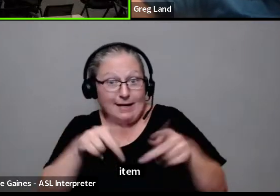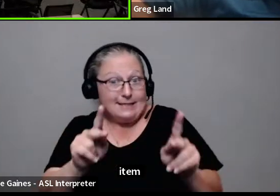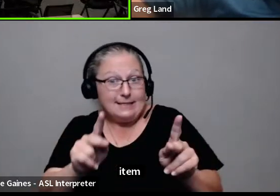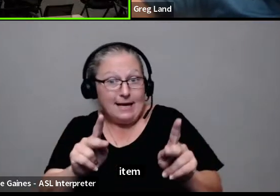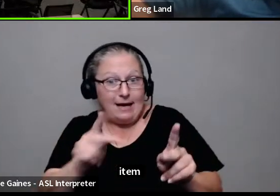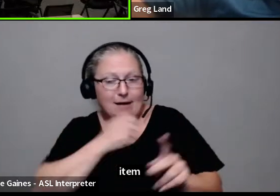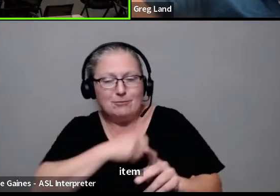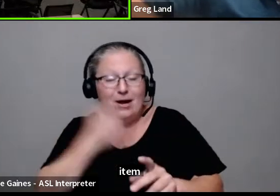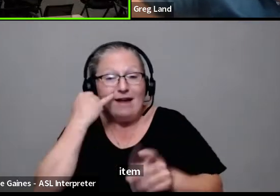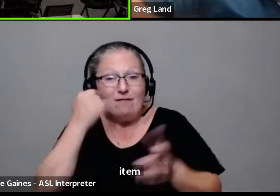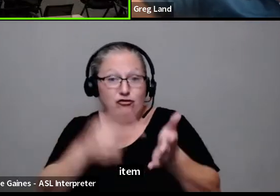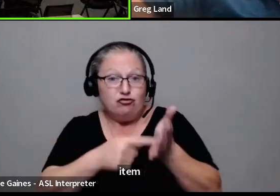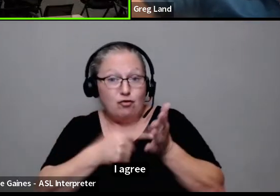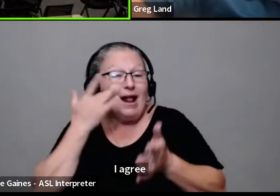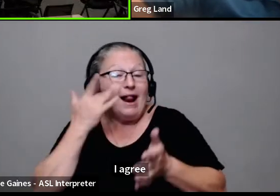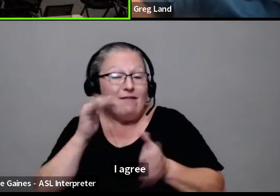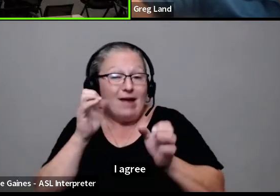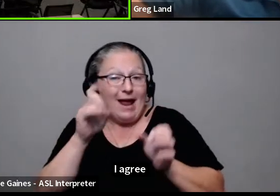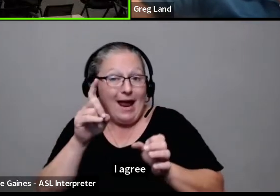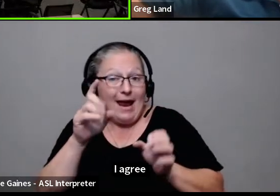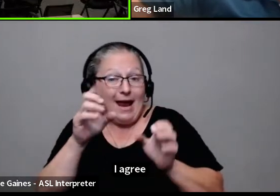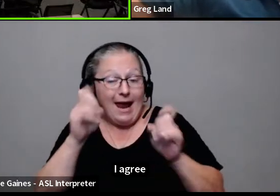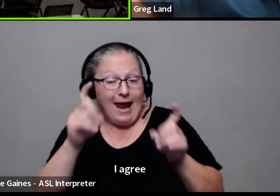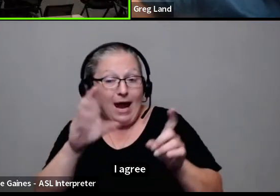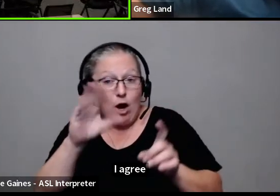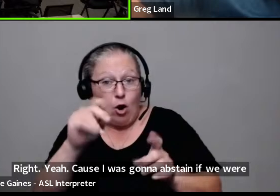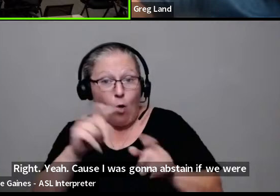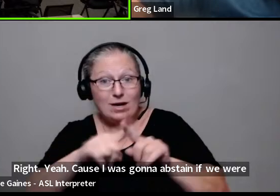I'm sorry, unless you can I show a just- California Ed Code that shows me